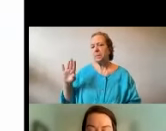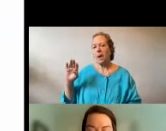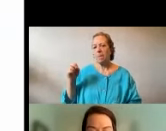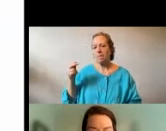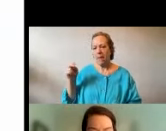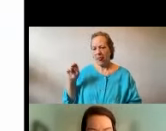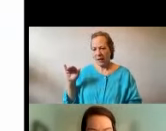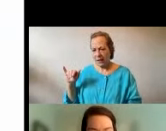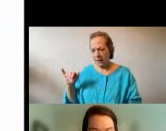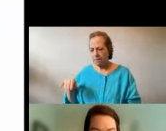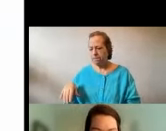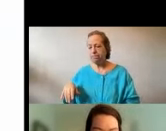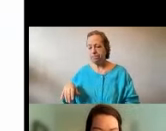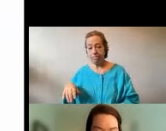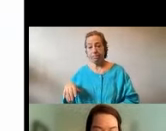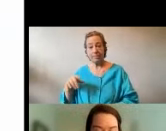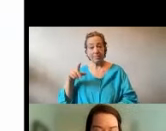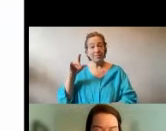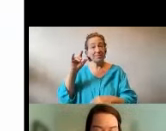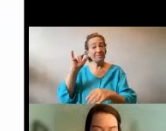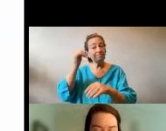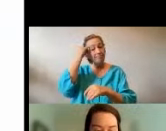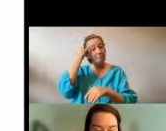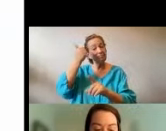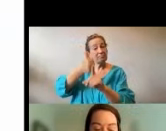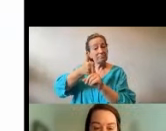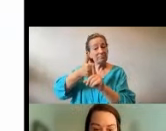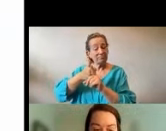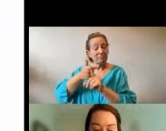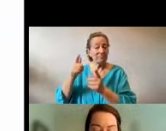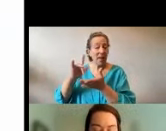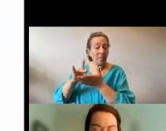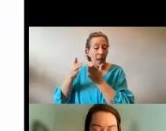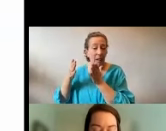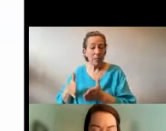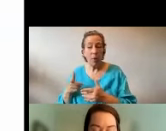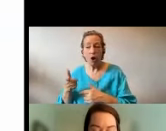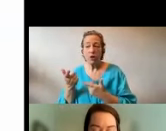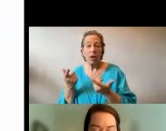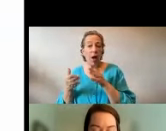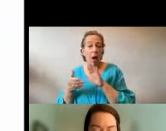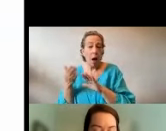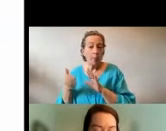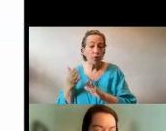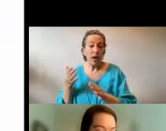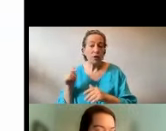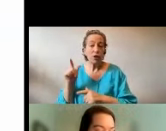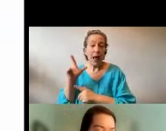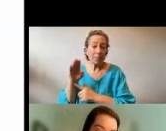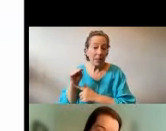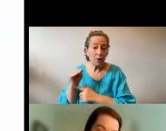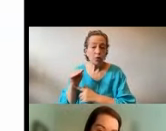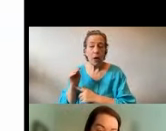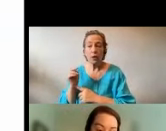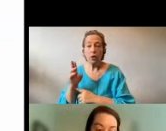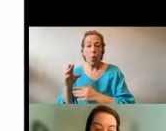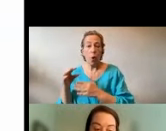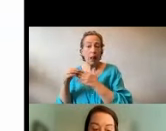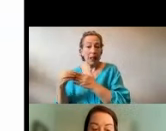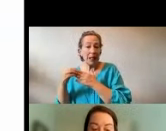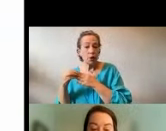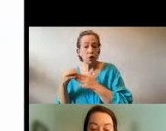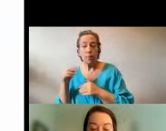are the healthcare clinician or operations or administration staff, or especially in leadership, and you're thinking about